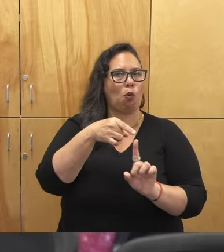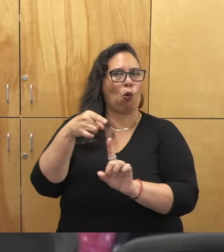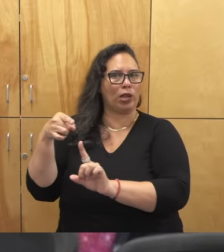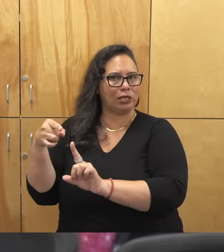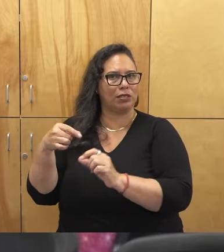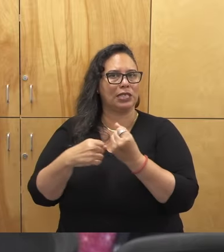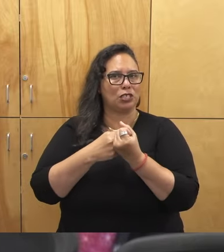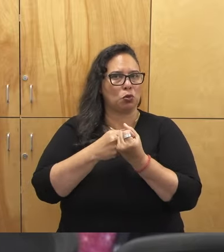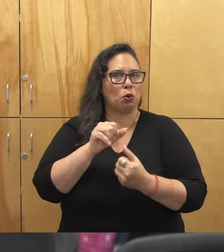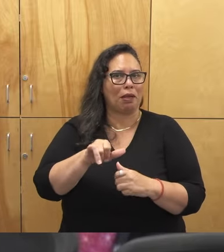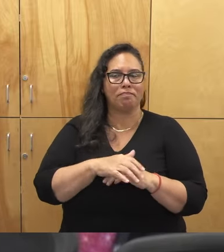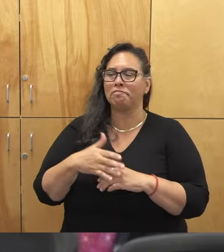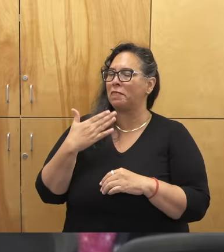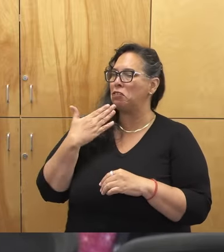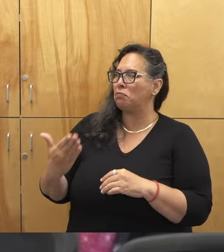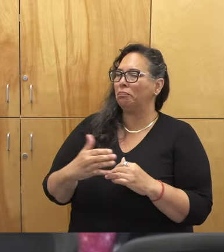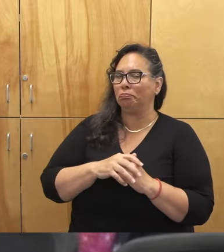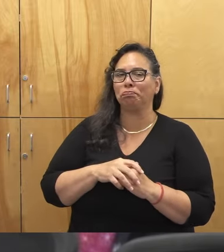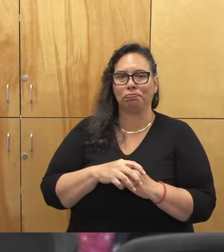that can support that. Thank you.